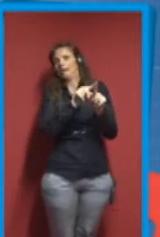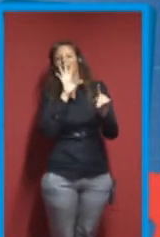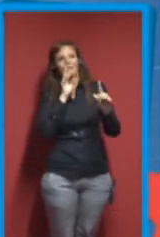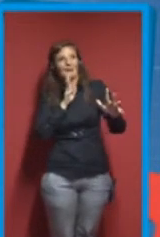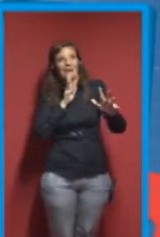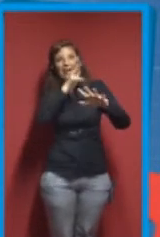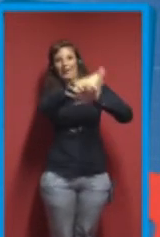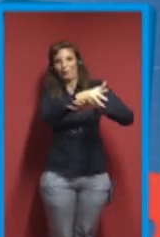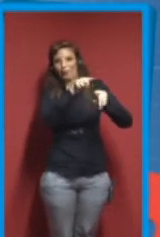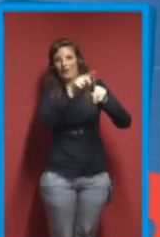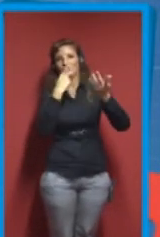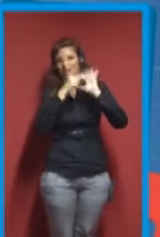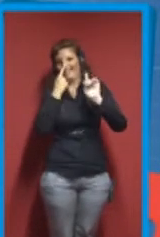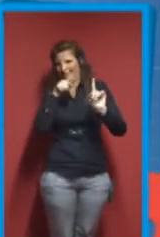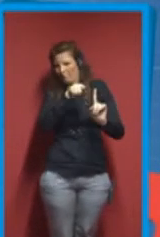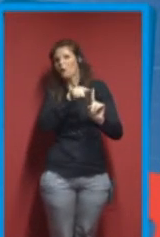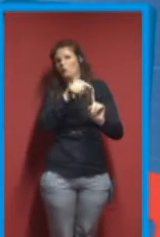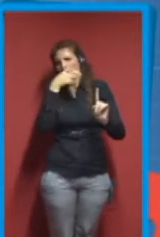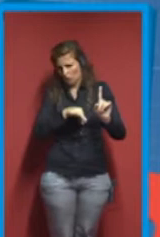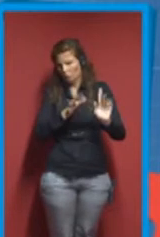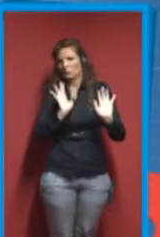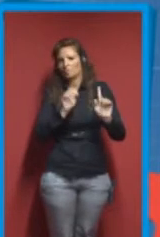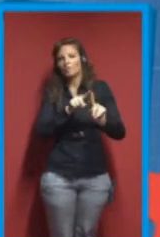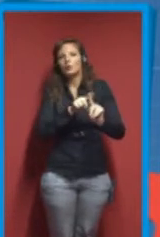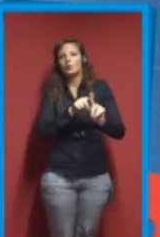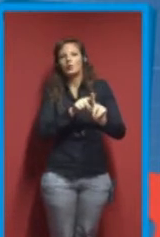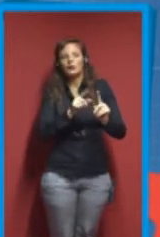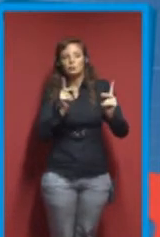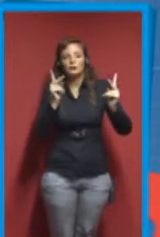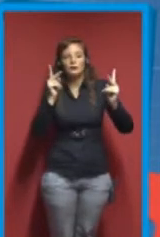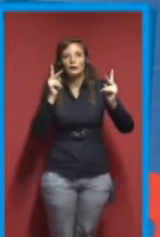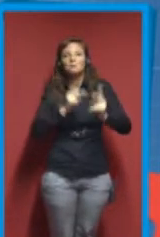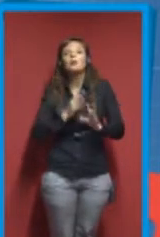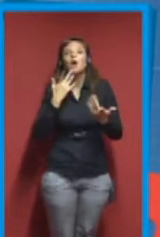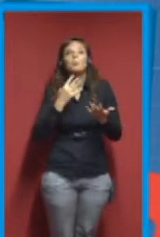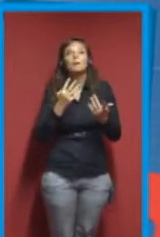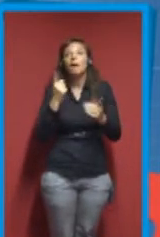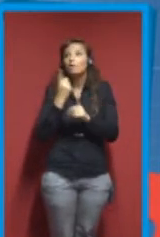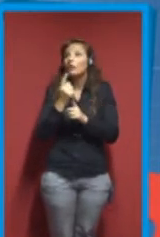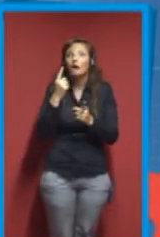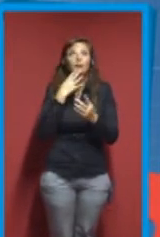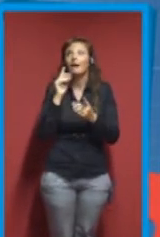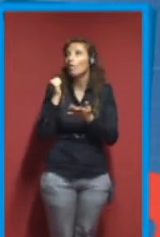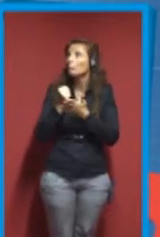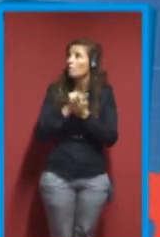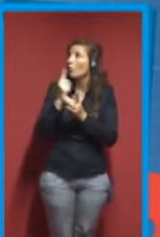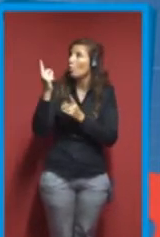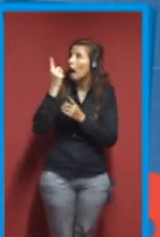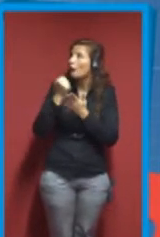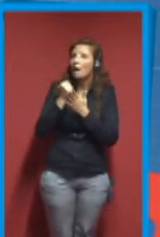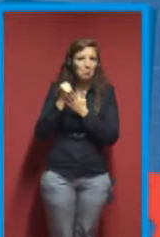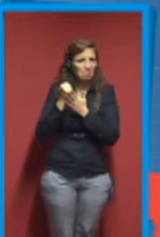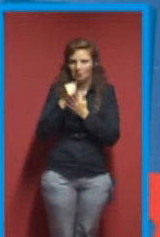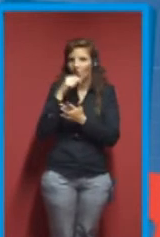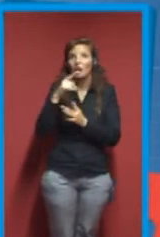machines. No permission required. You don't need to go and ask a toy company or a motorbike